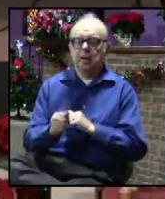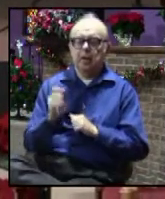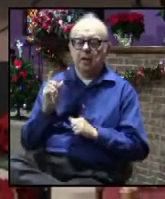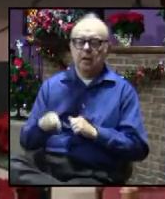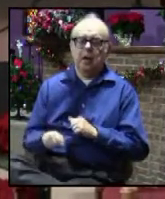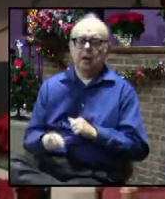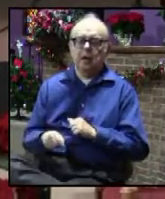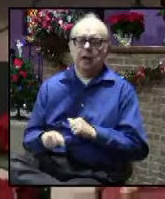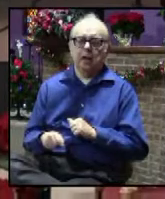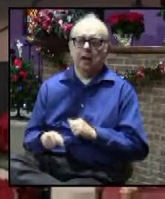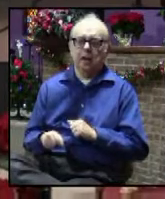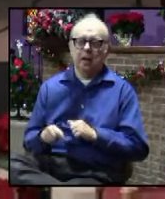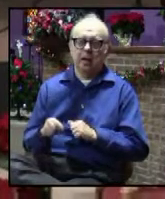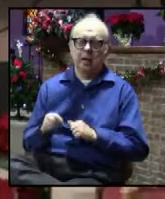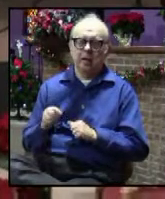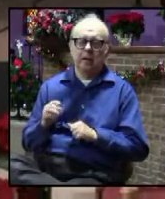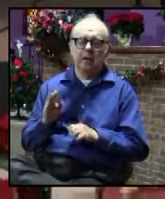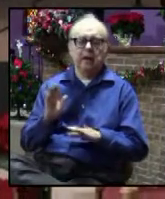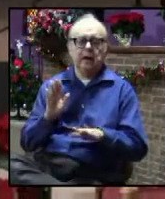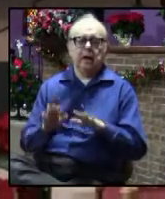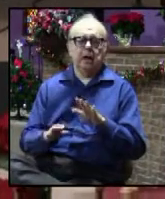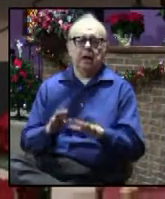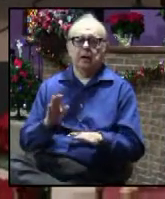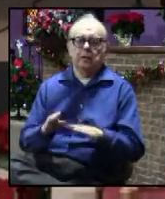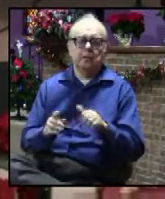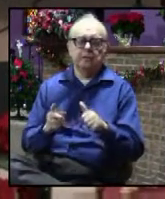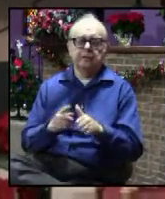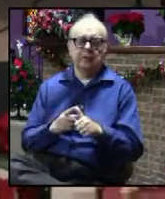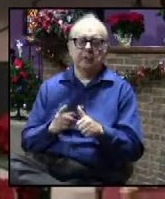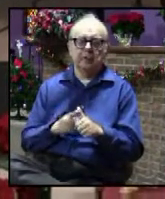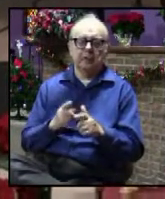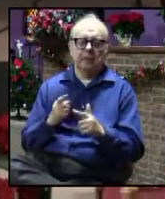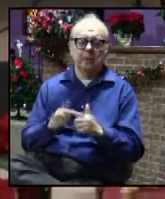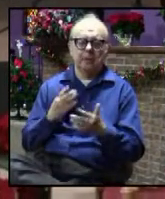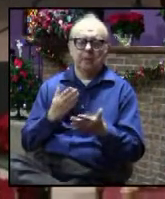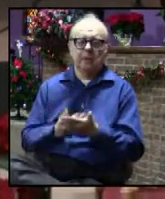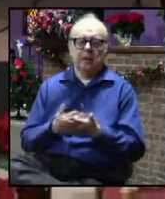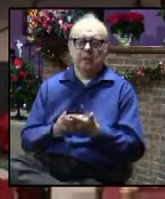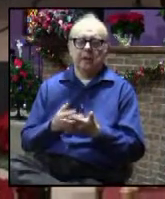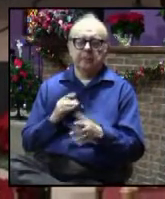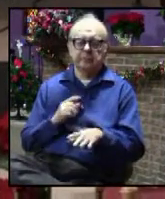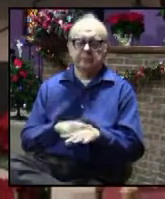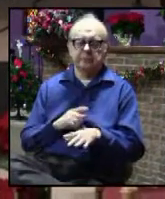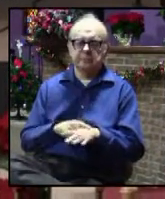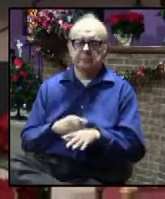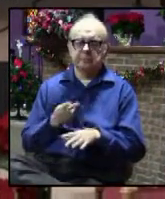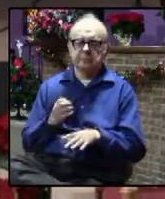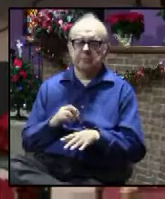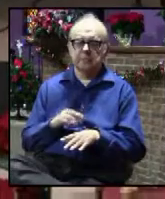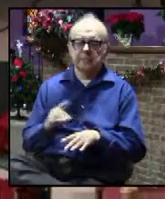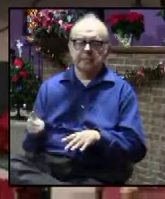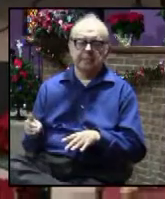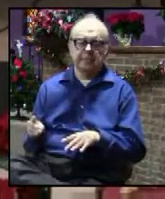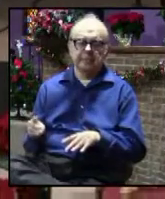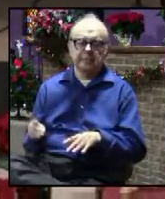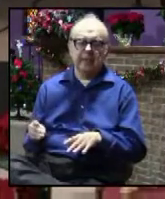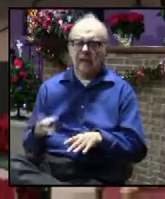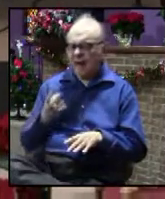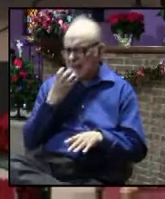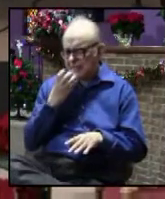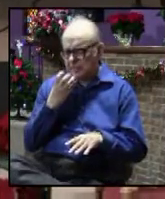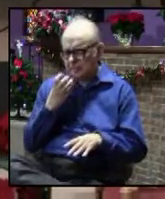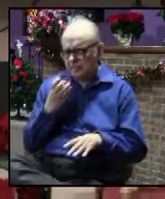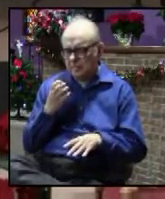these steps, one after time, until they finally came to there. Herod had a rhythm. He was angry.